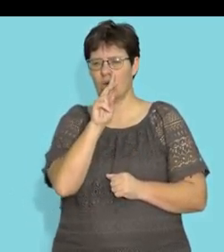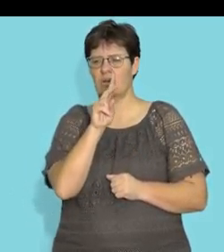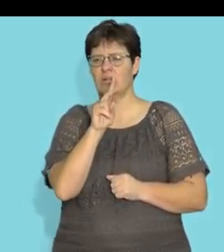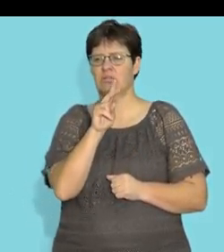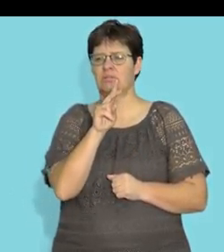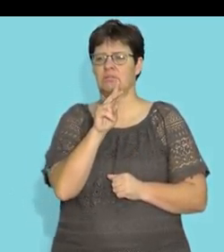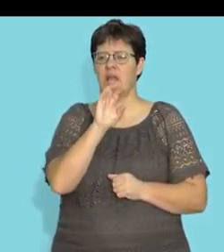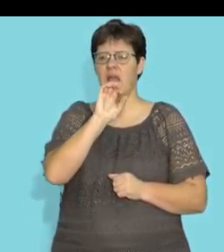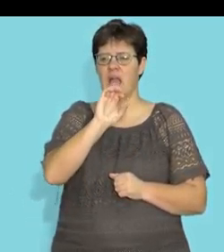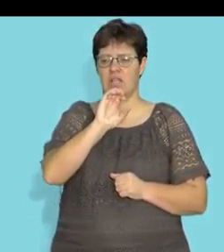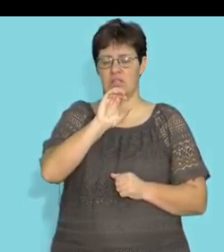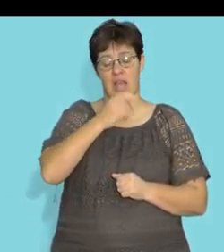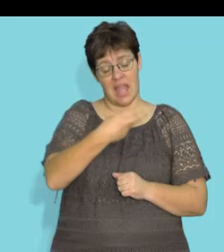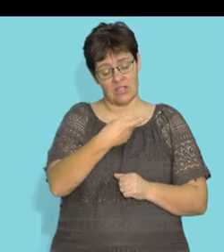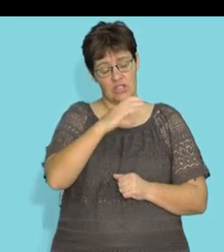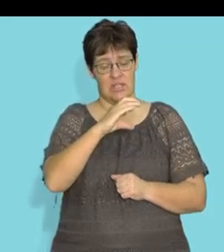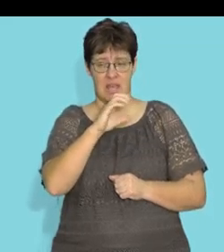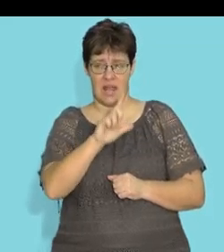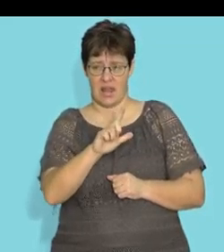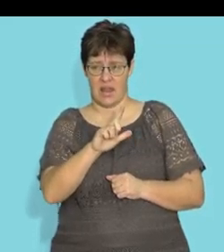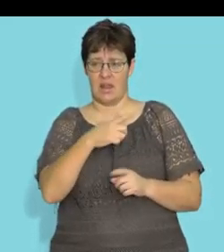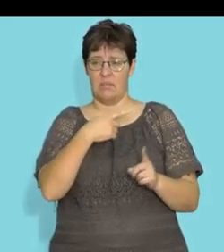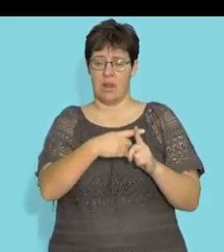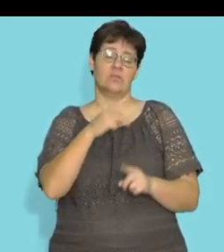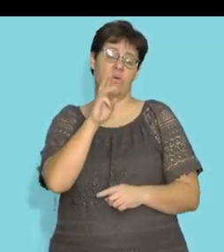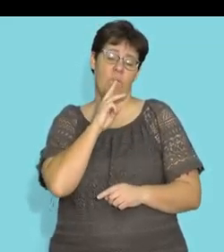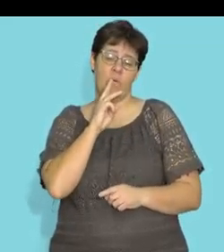one hydrogen ion.